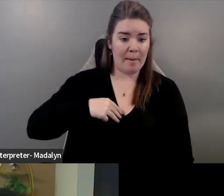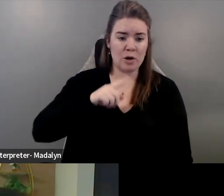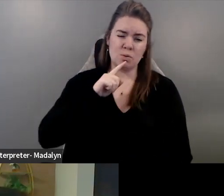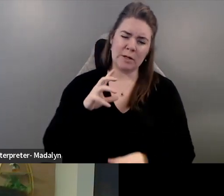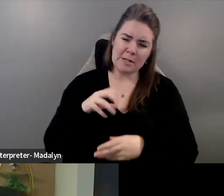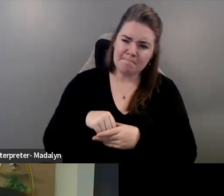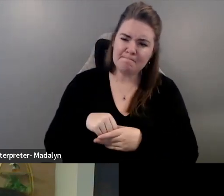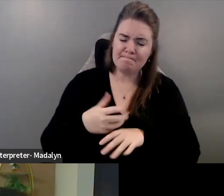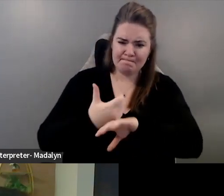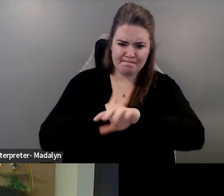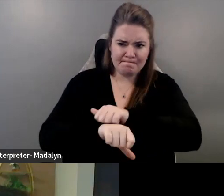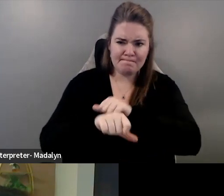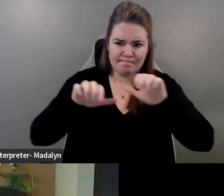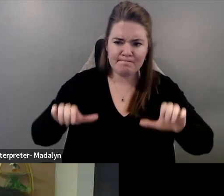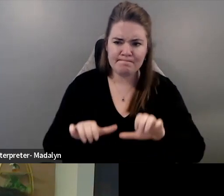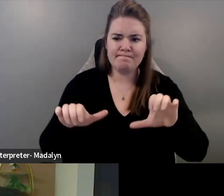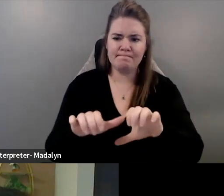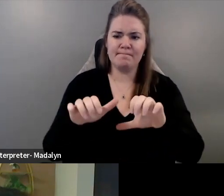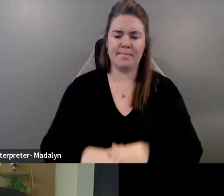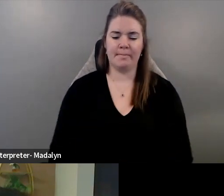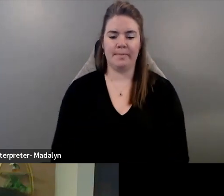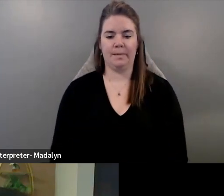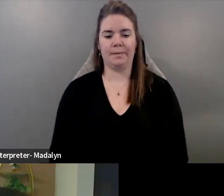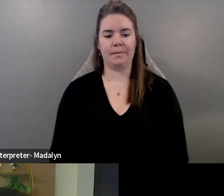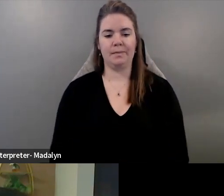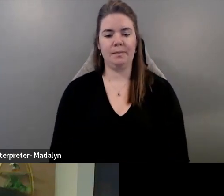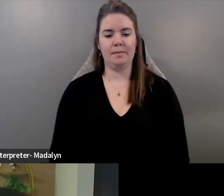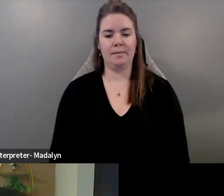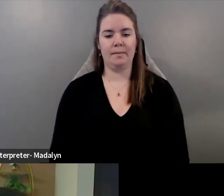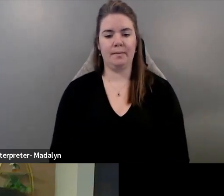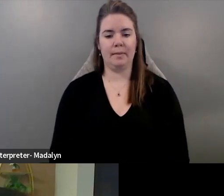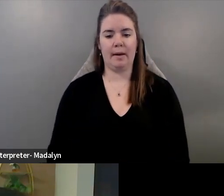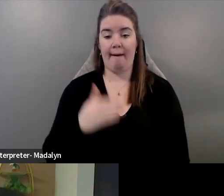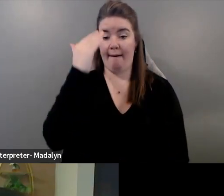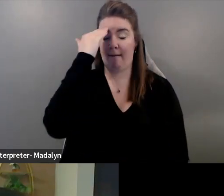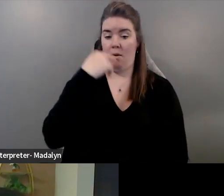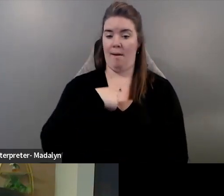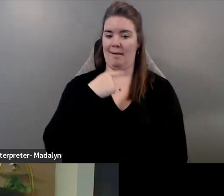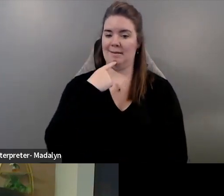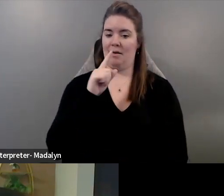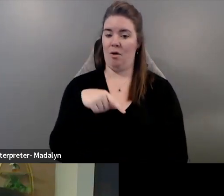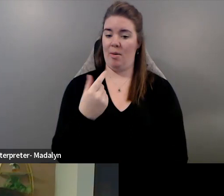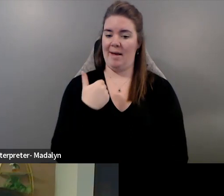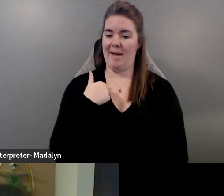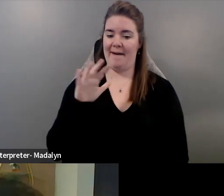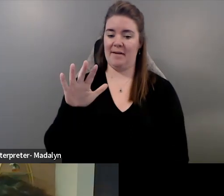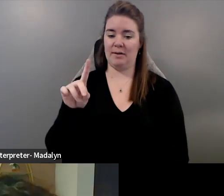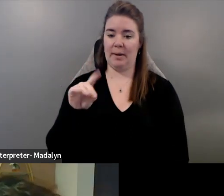what's going on at the centers. Now, I know that I said that we can only have 51% of